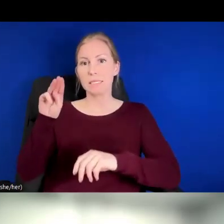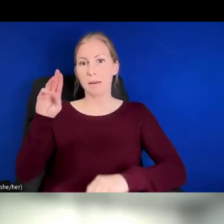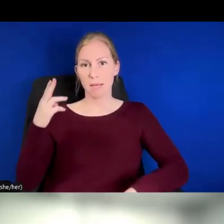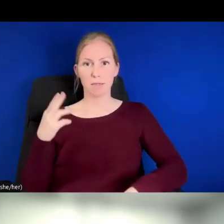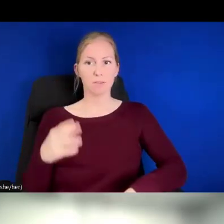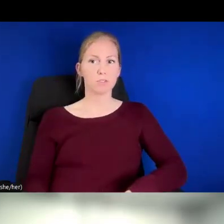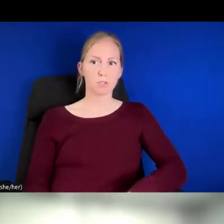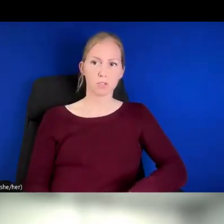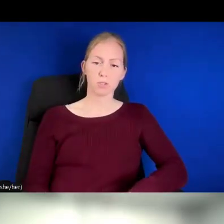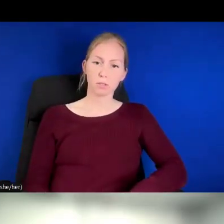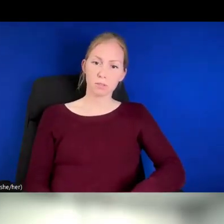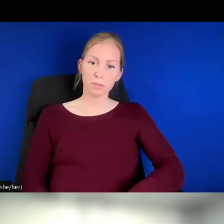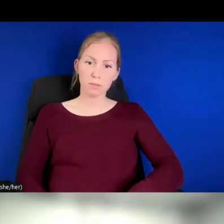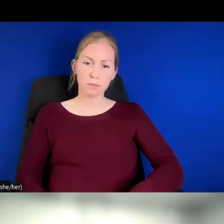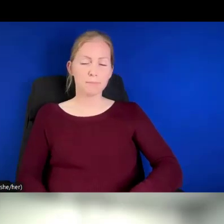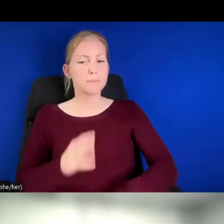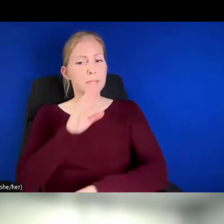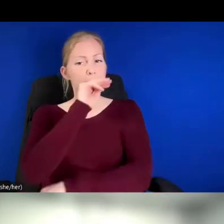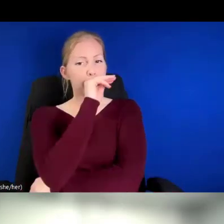Um,